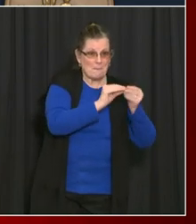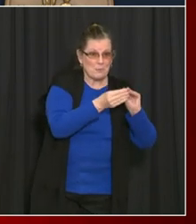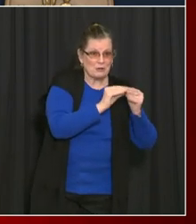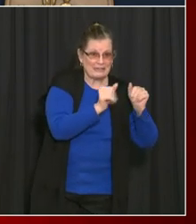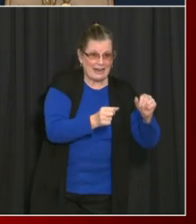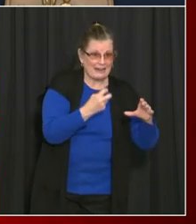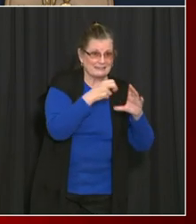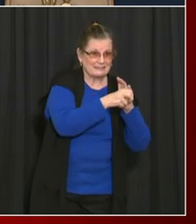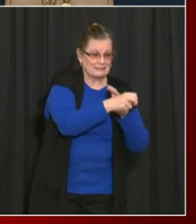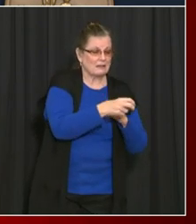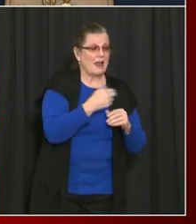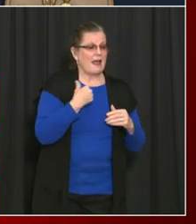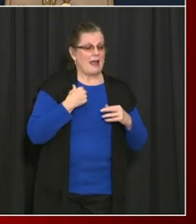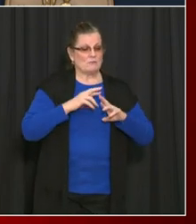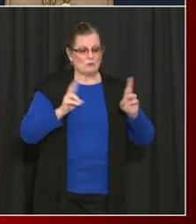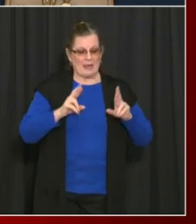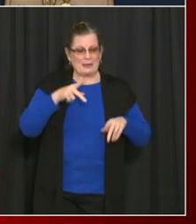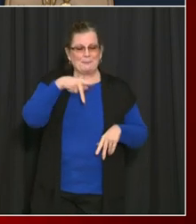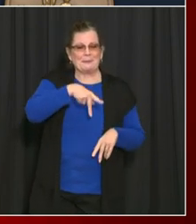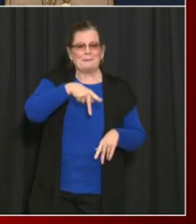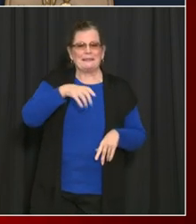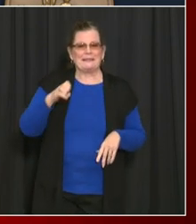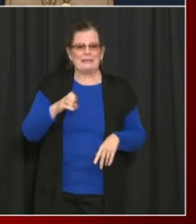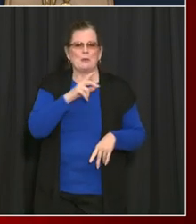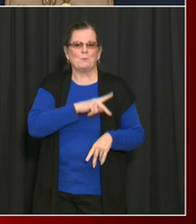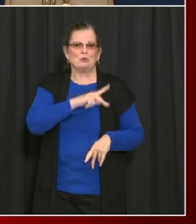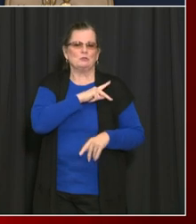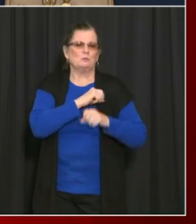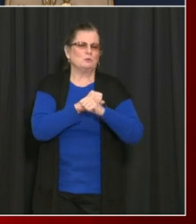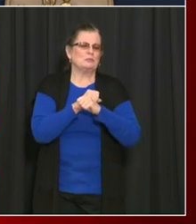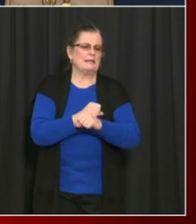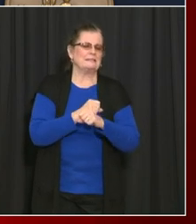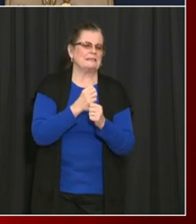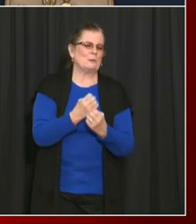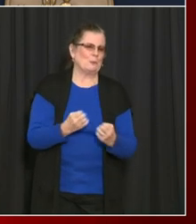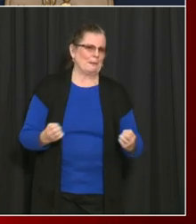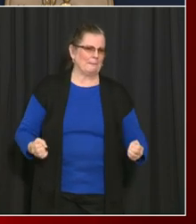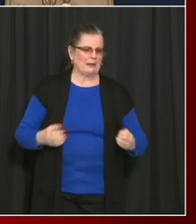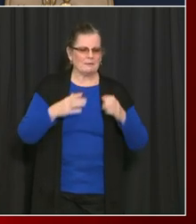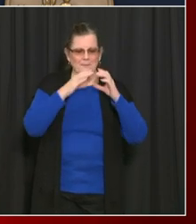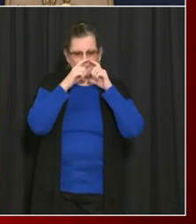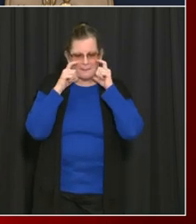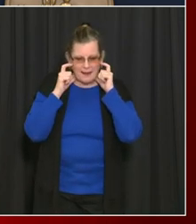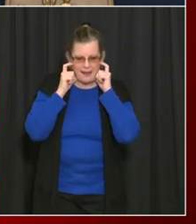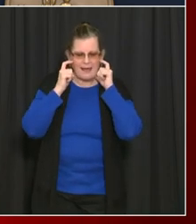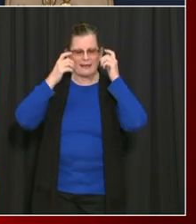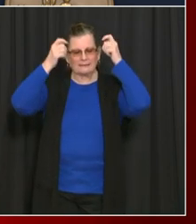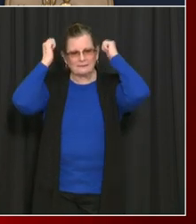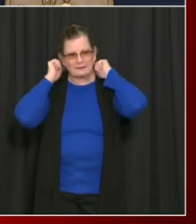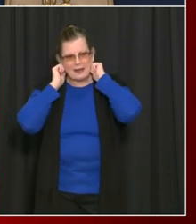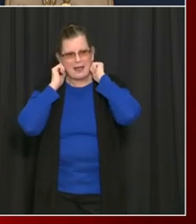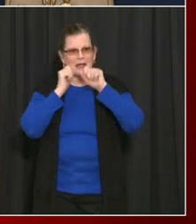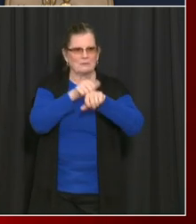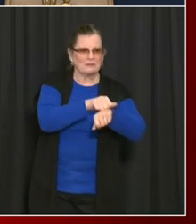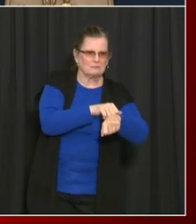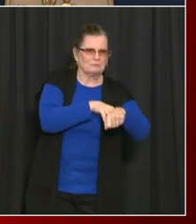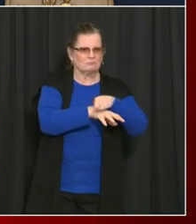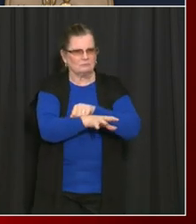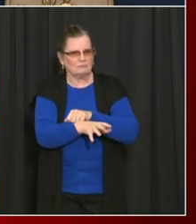and added new contact tracers so that we are ready to overcome what lies ahead. But we